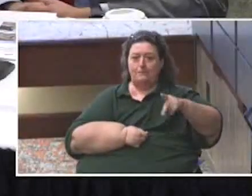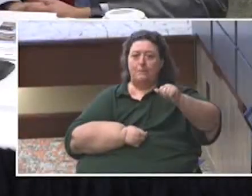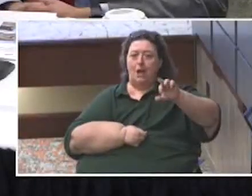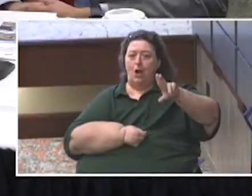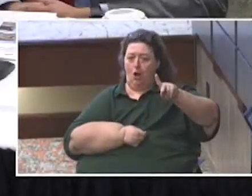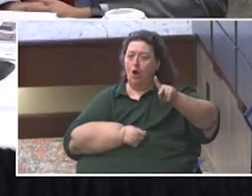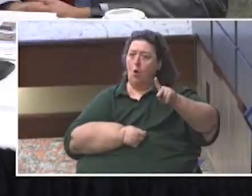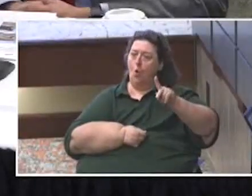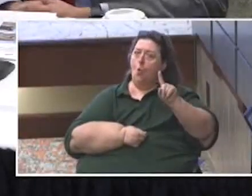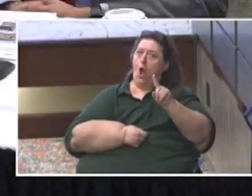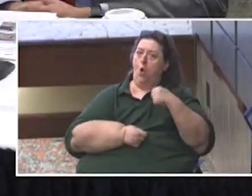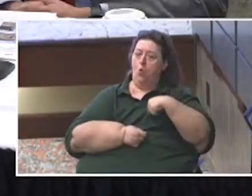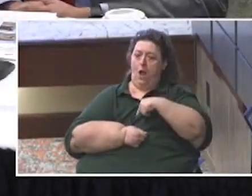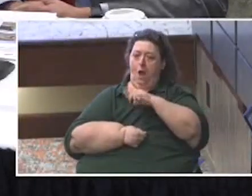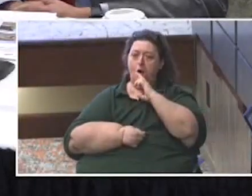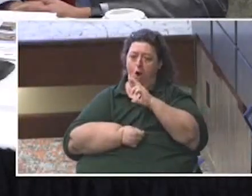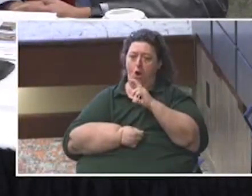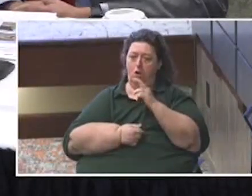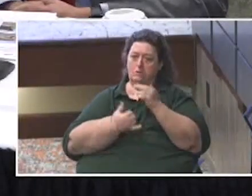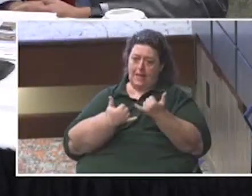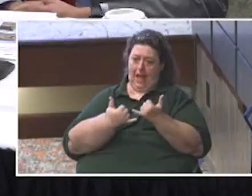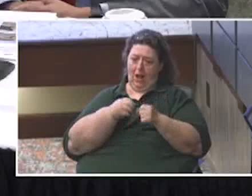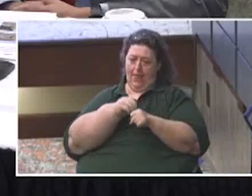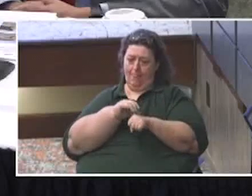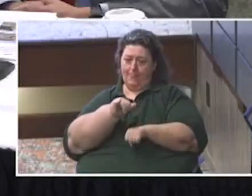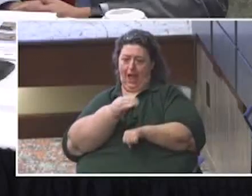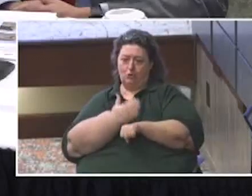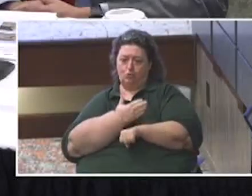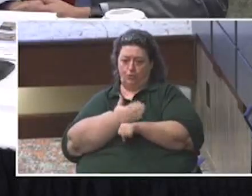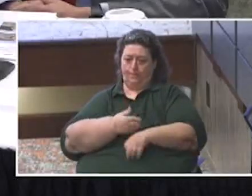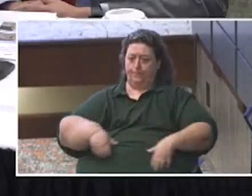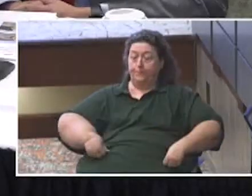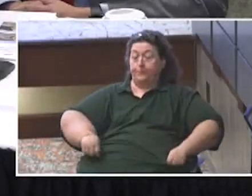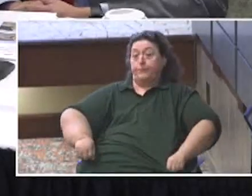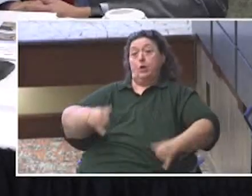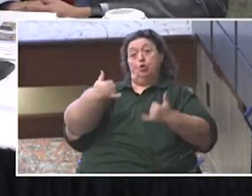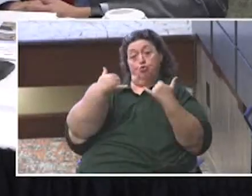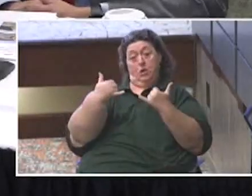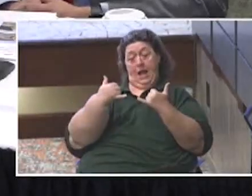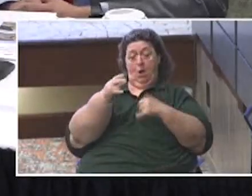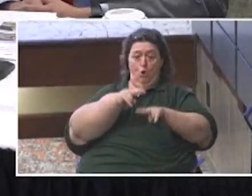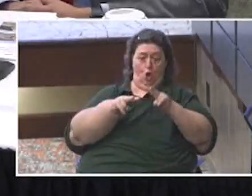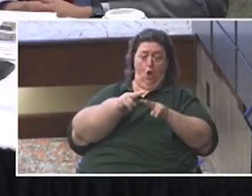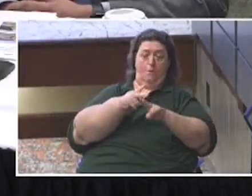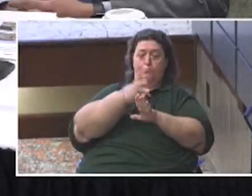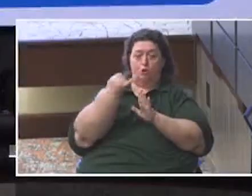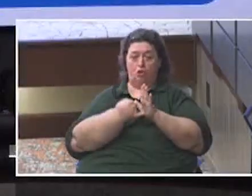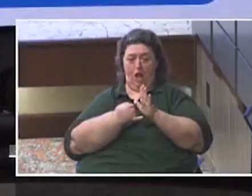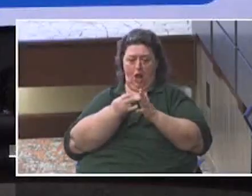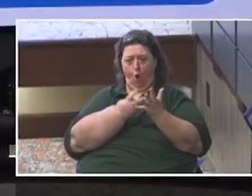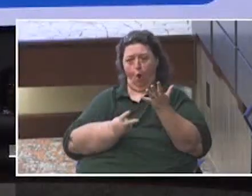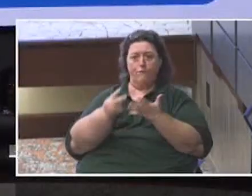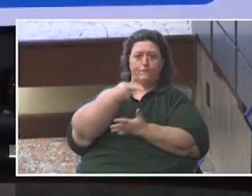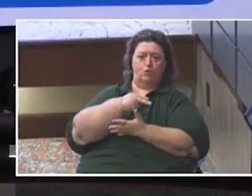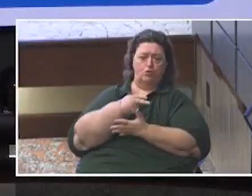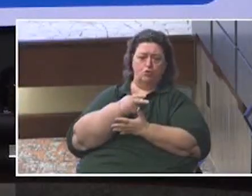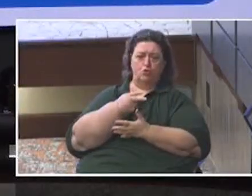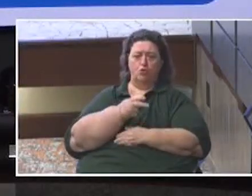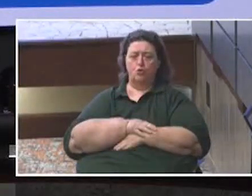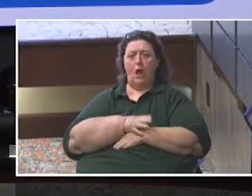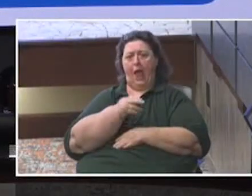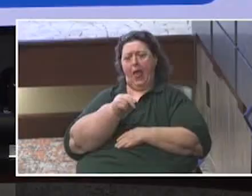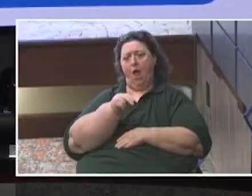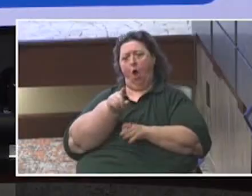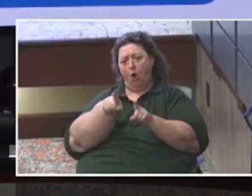regional destination. Today, we're going to look at a project overview, get everyone up to speed, and obviously take a moment to look at